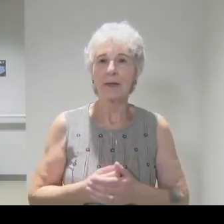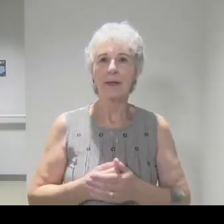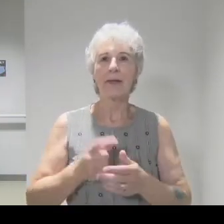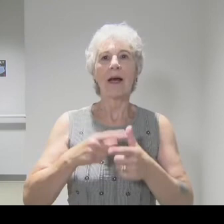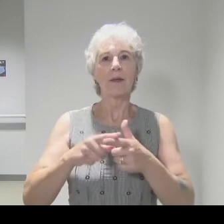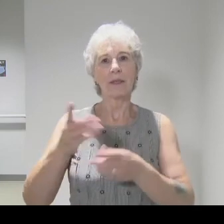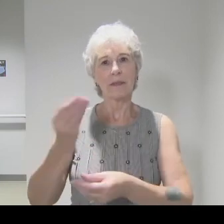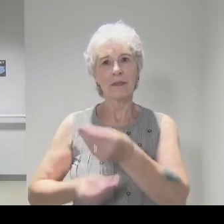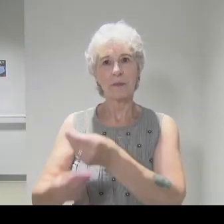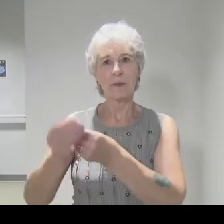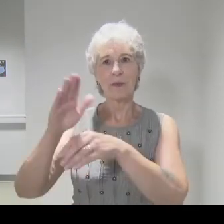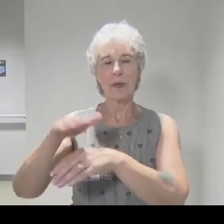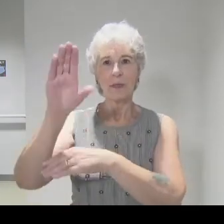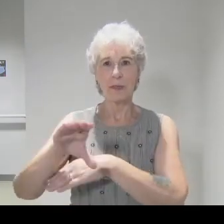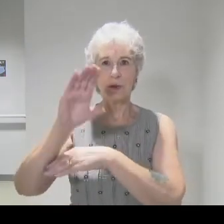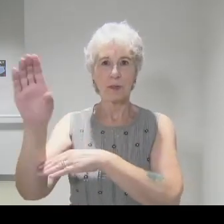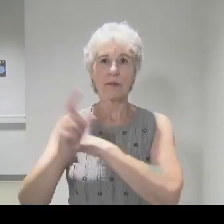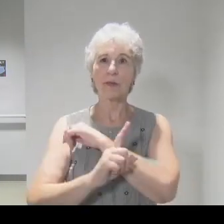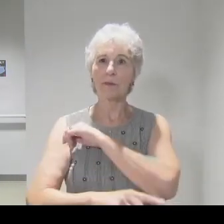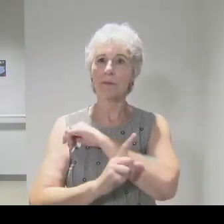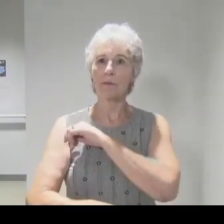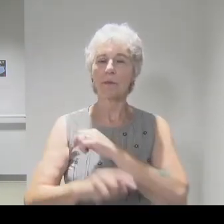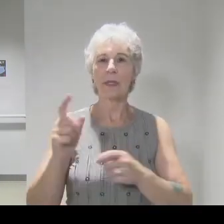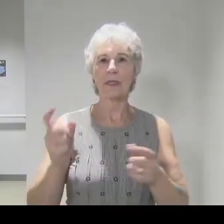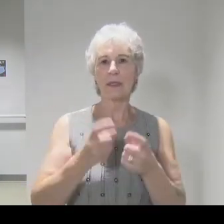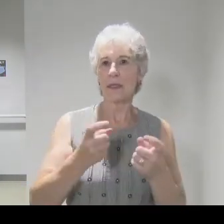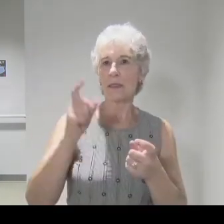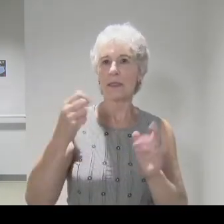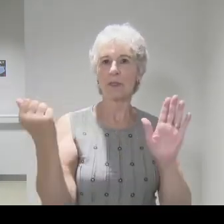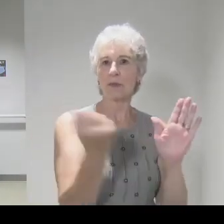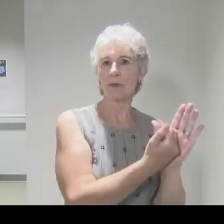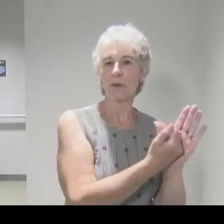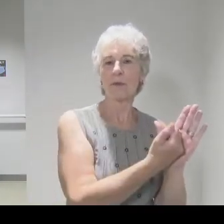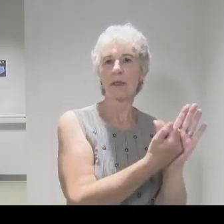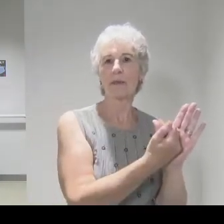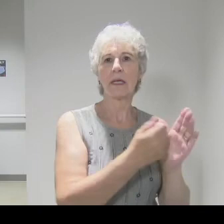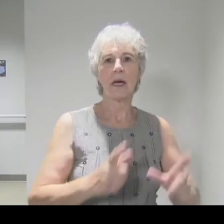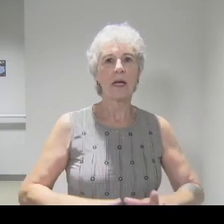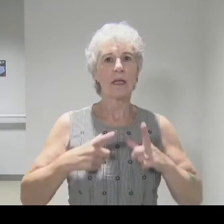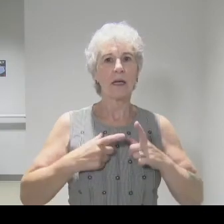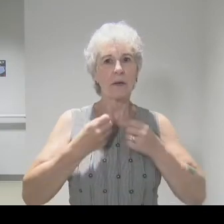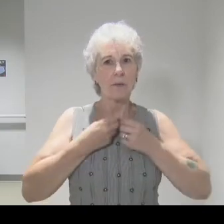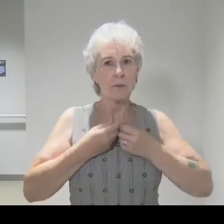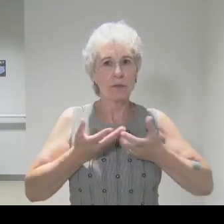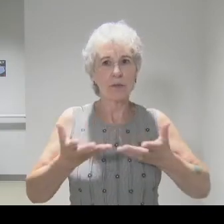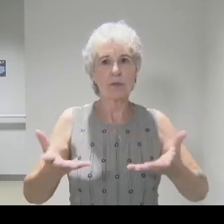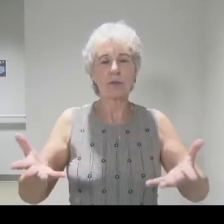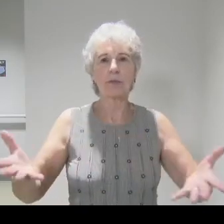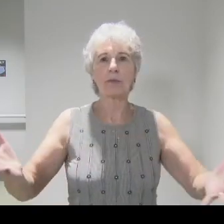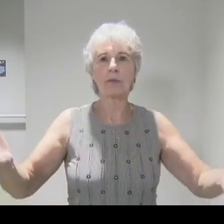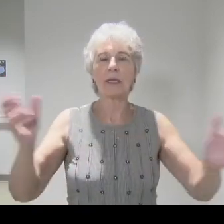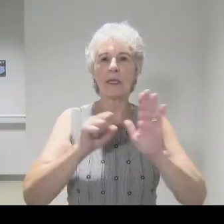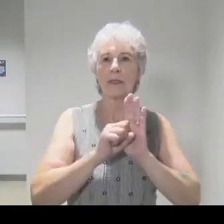upon the cross for the penalty of sin. He was crucified, and his life was flowed out, symbolized